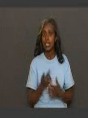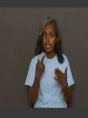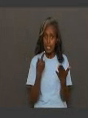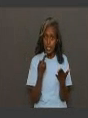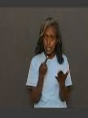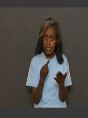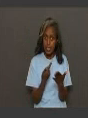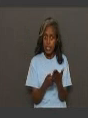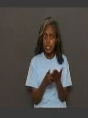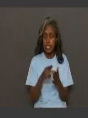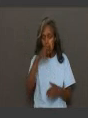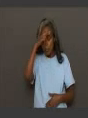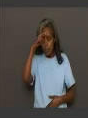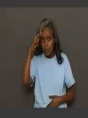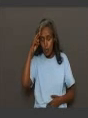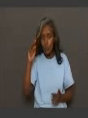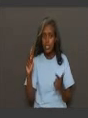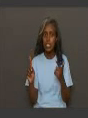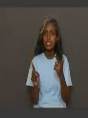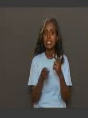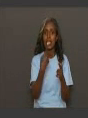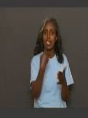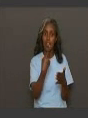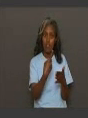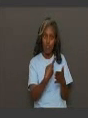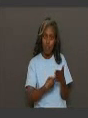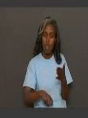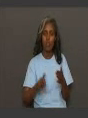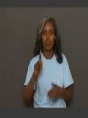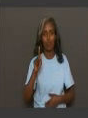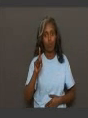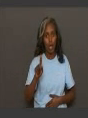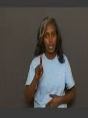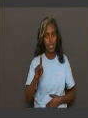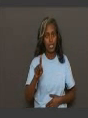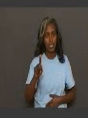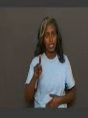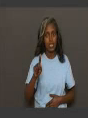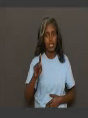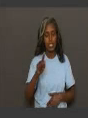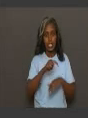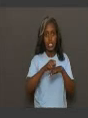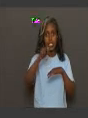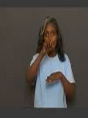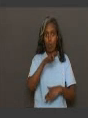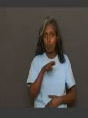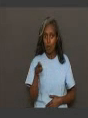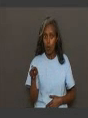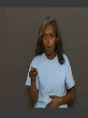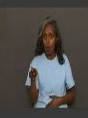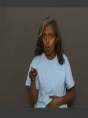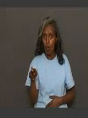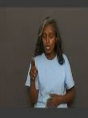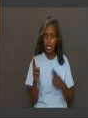This is because the second value of 1 in the top row